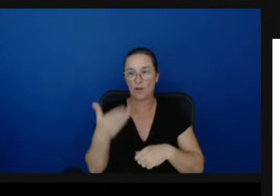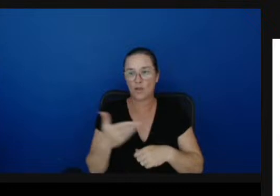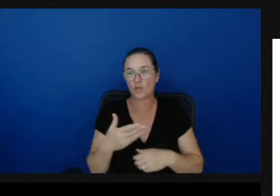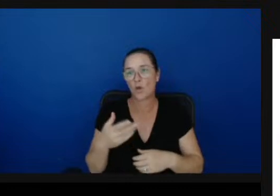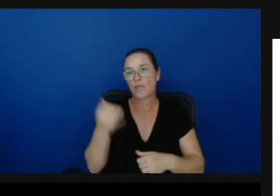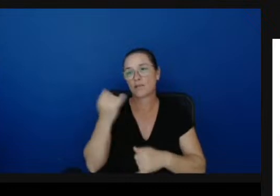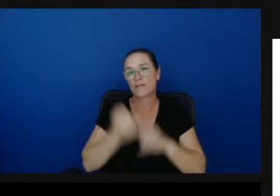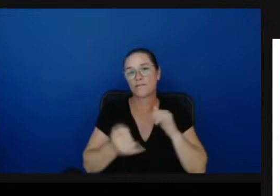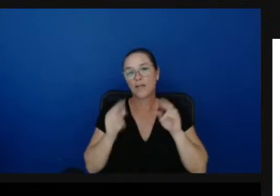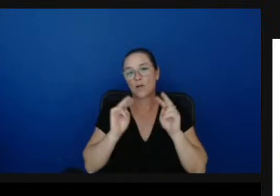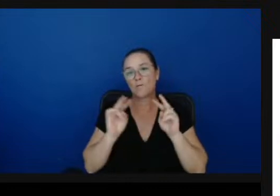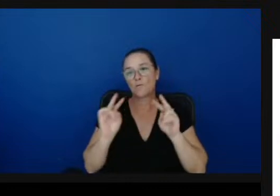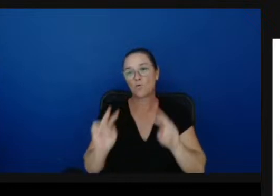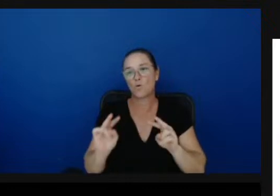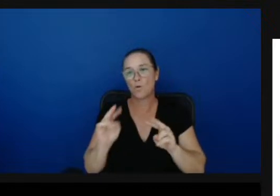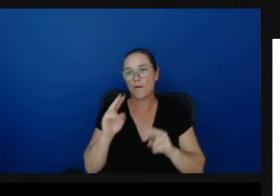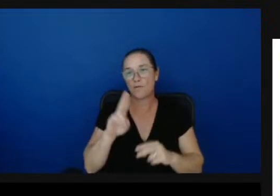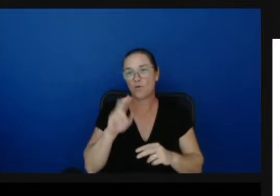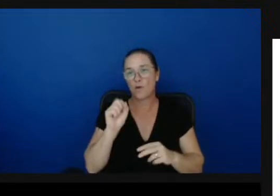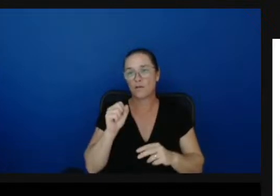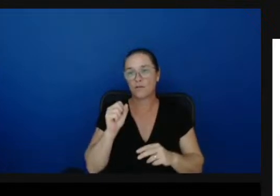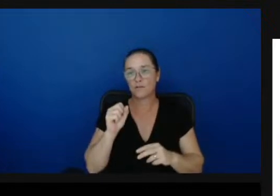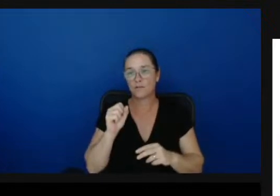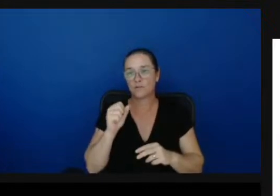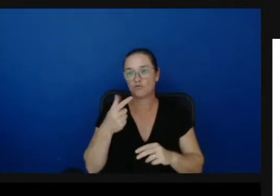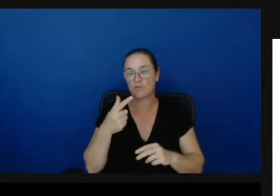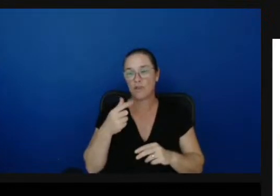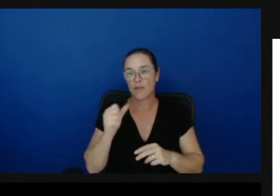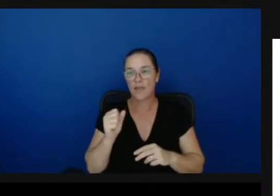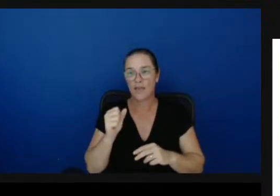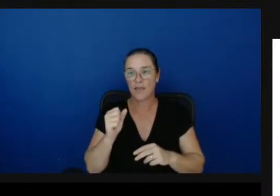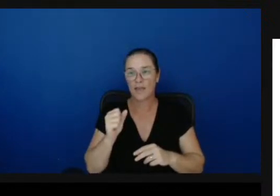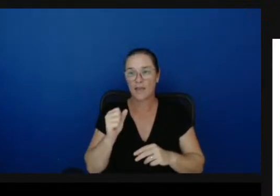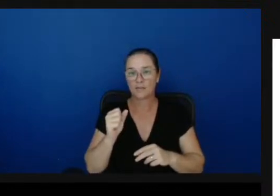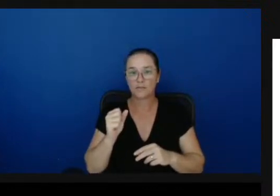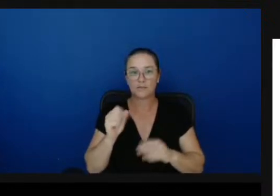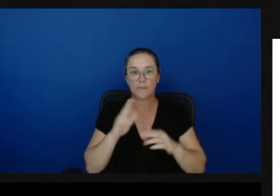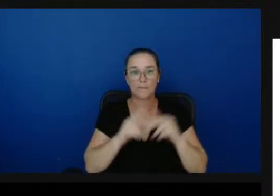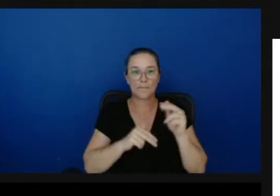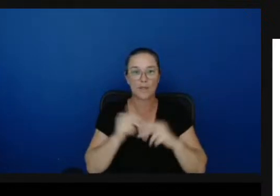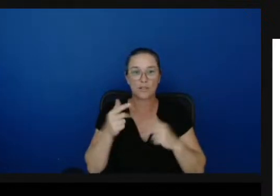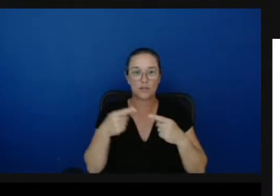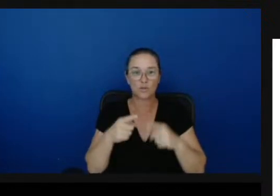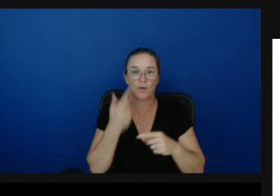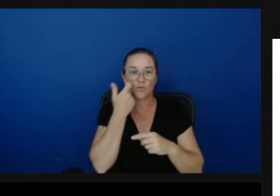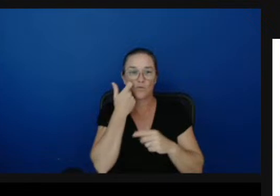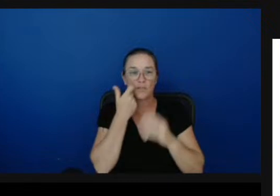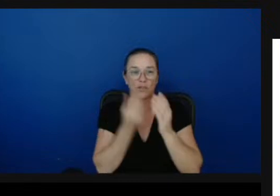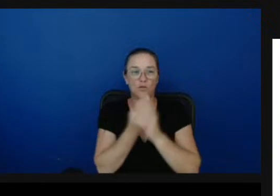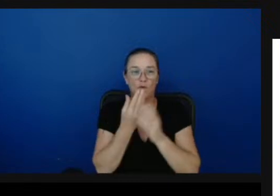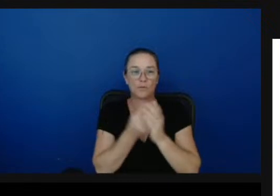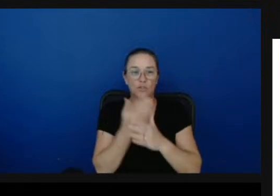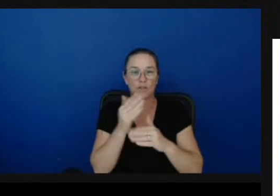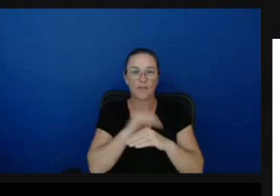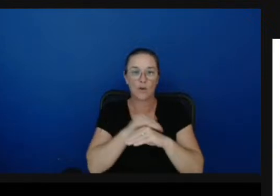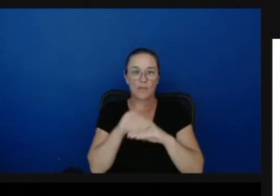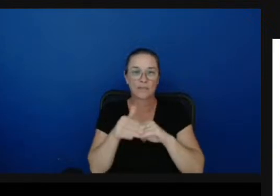of the USGS HVO building at Uikahuna during a recent eruption of the summit.